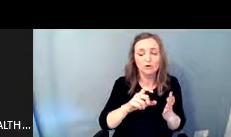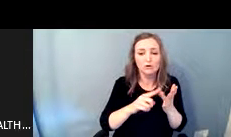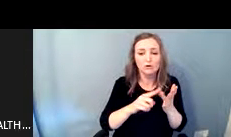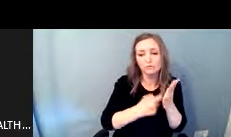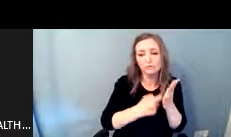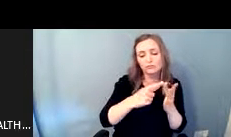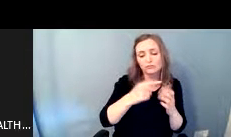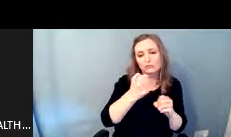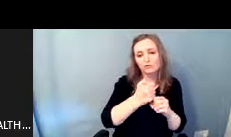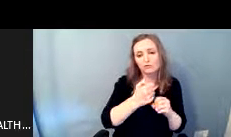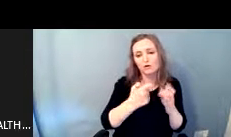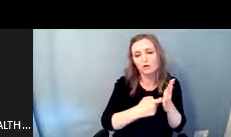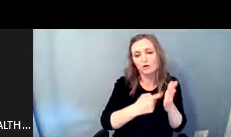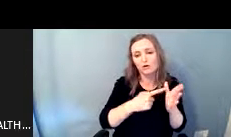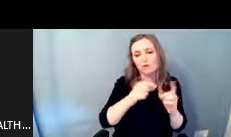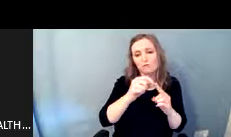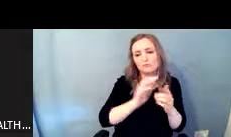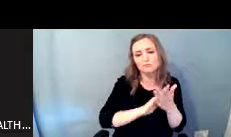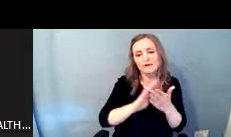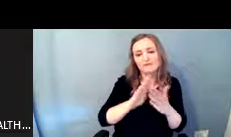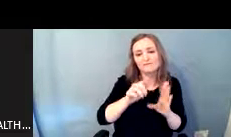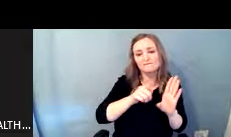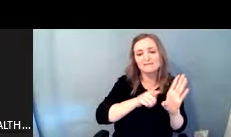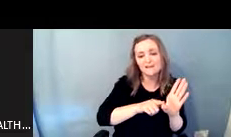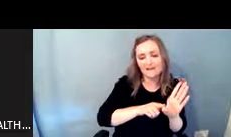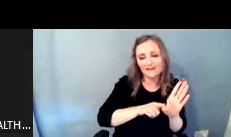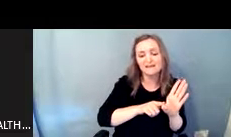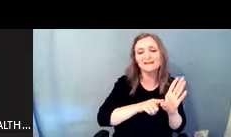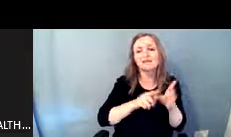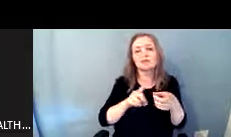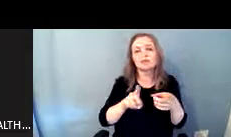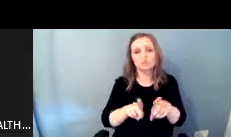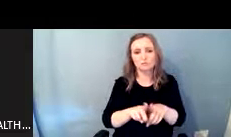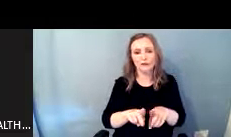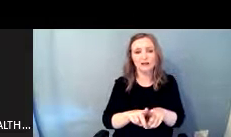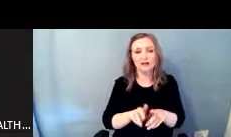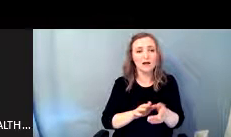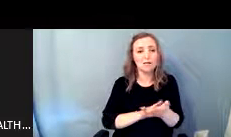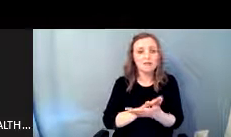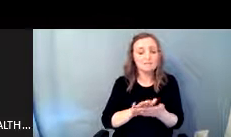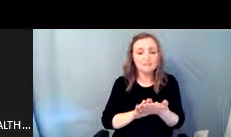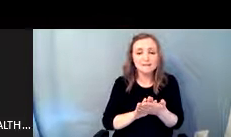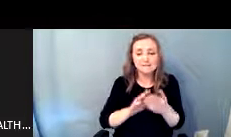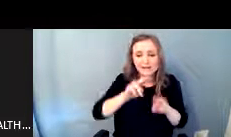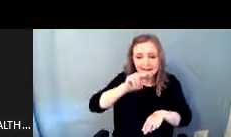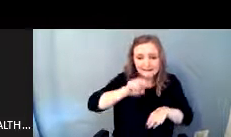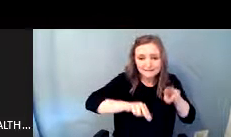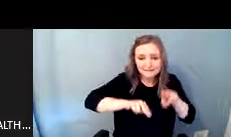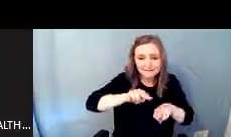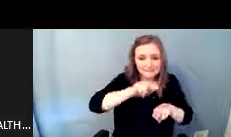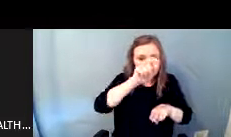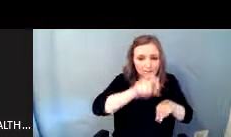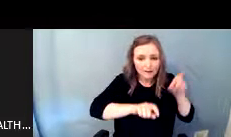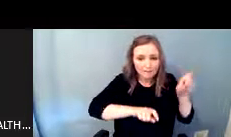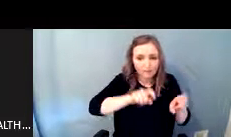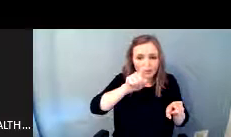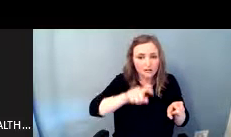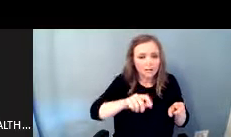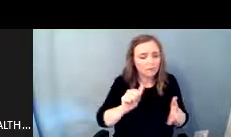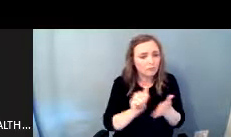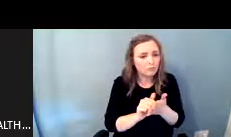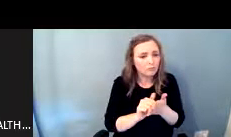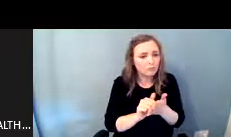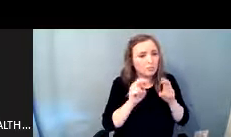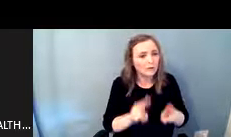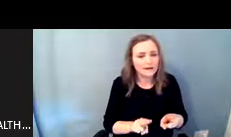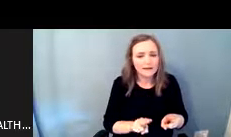can see that this is all helping to triage people into appropriate testing and reduce potential waiting